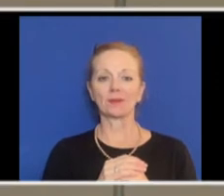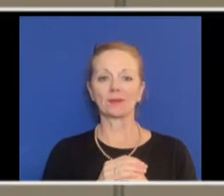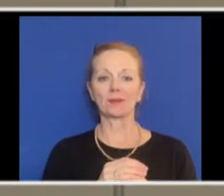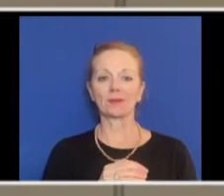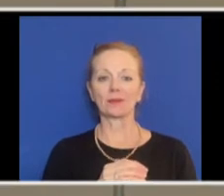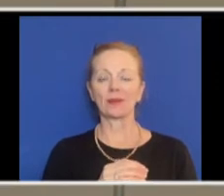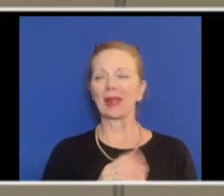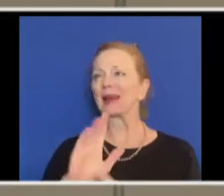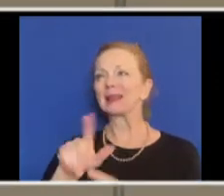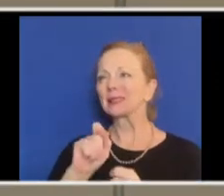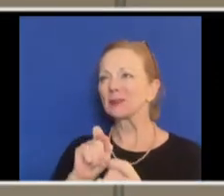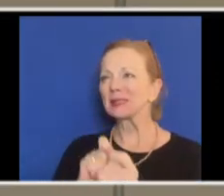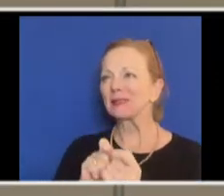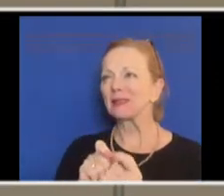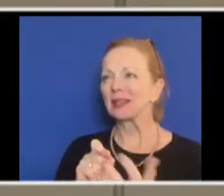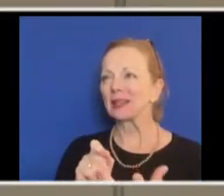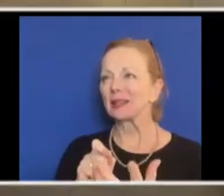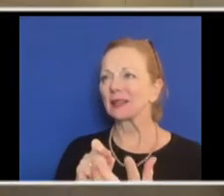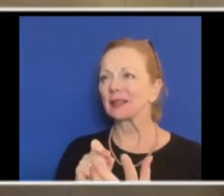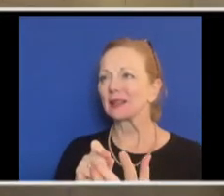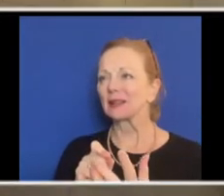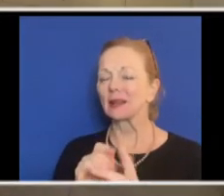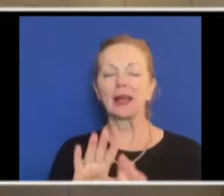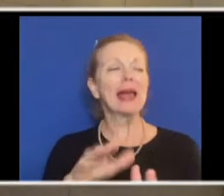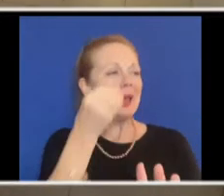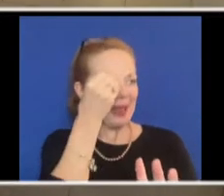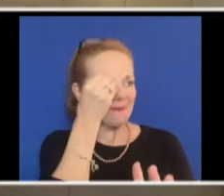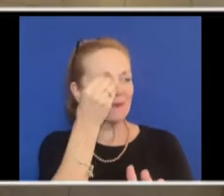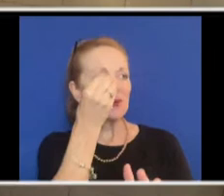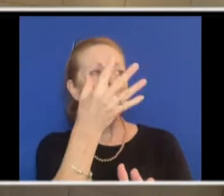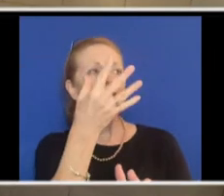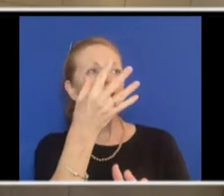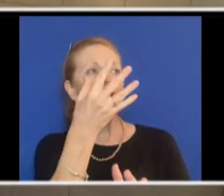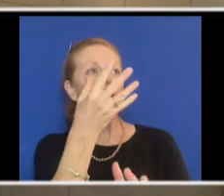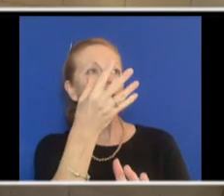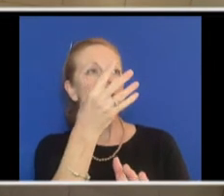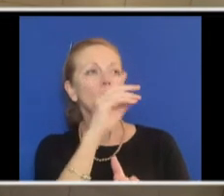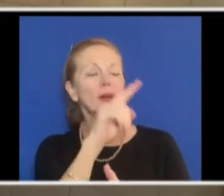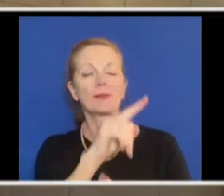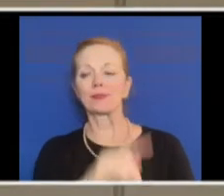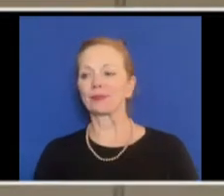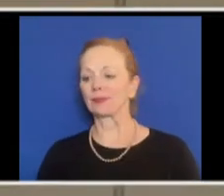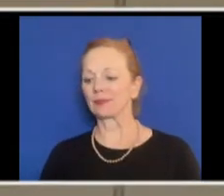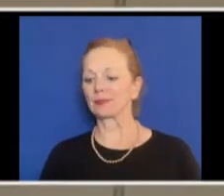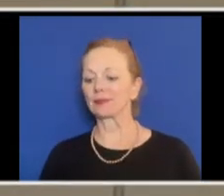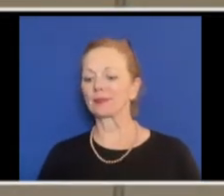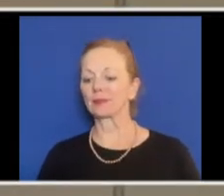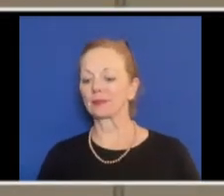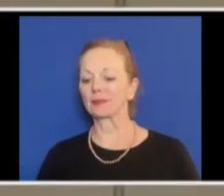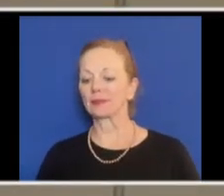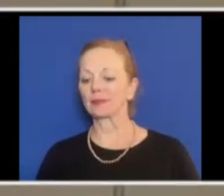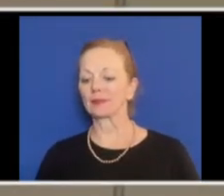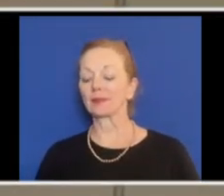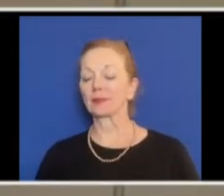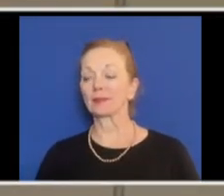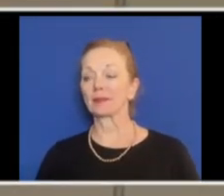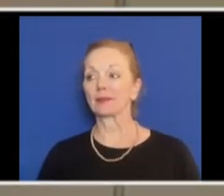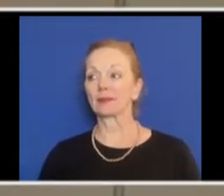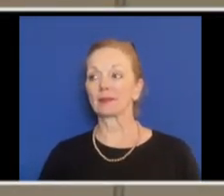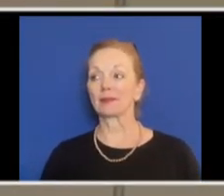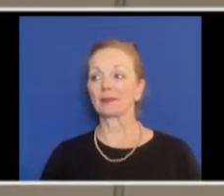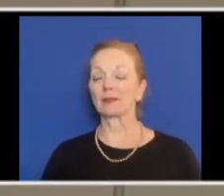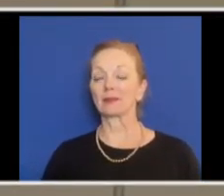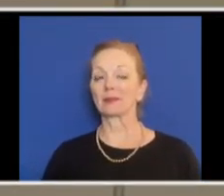specific uh informational question yeah okay given given the chair of the Planning Commission